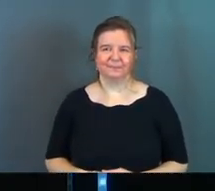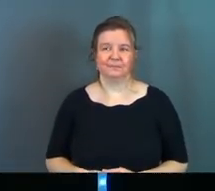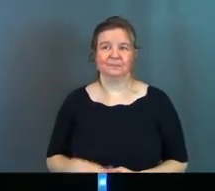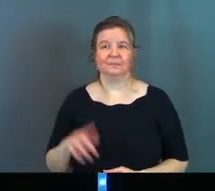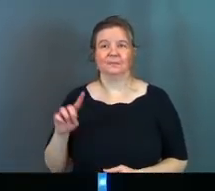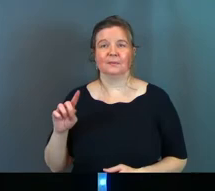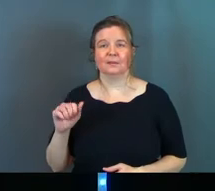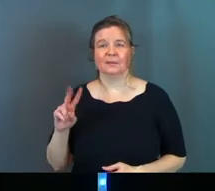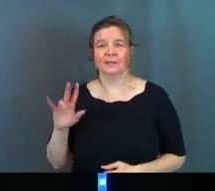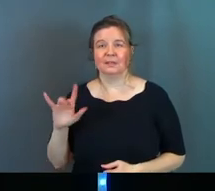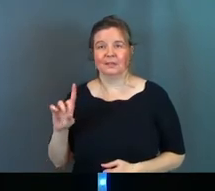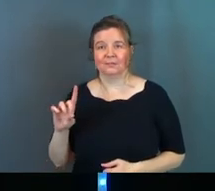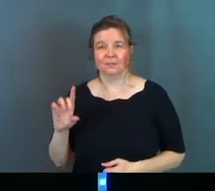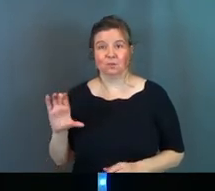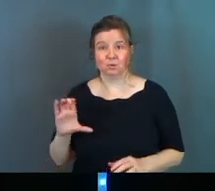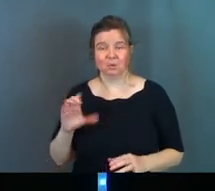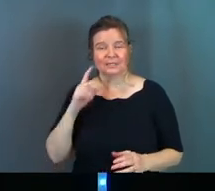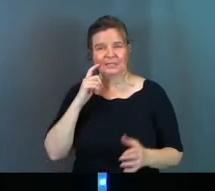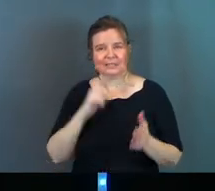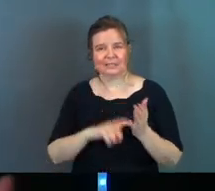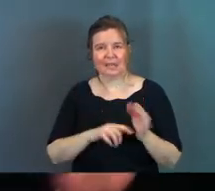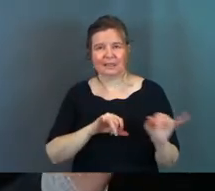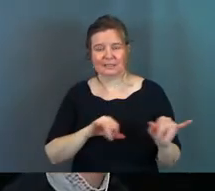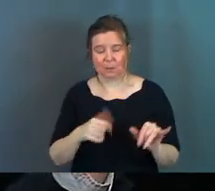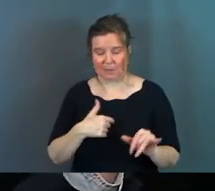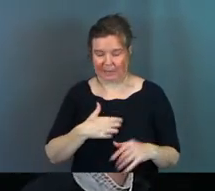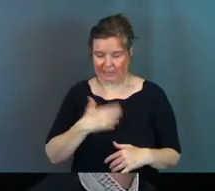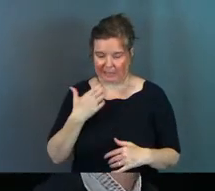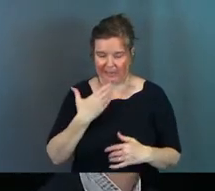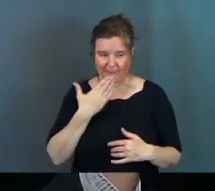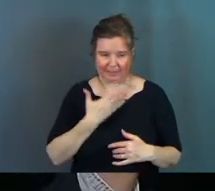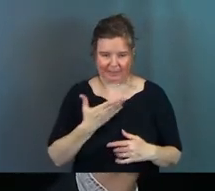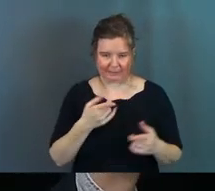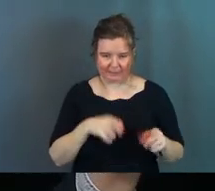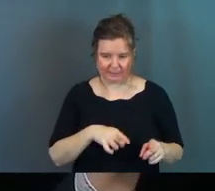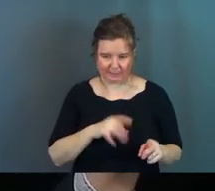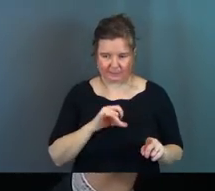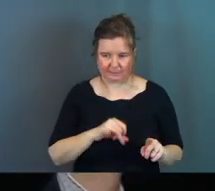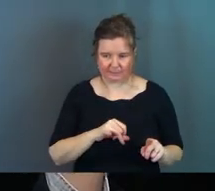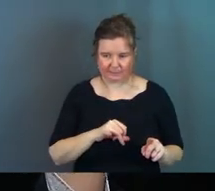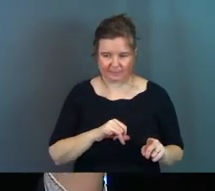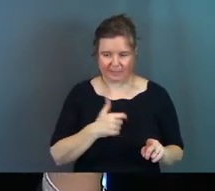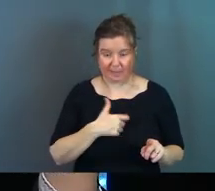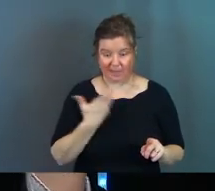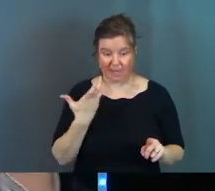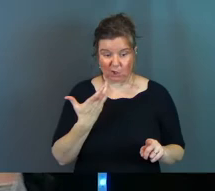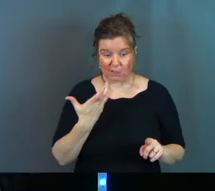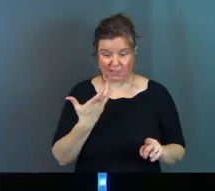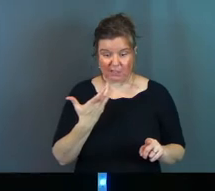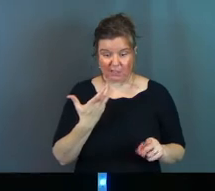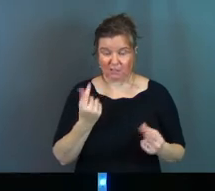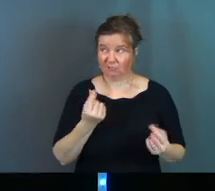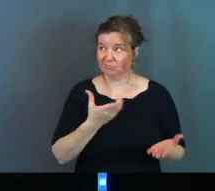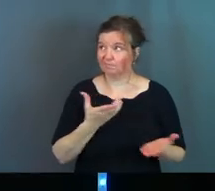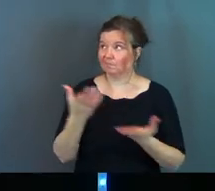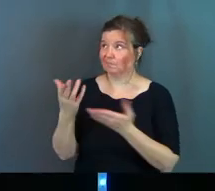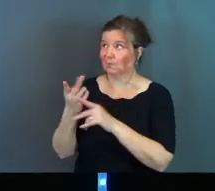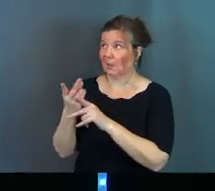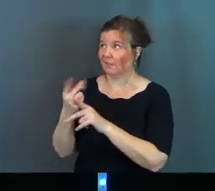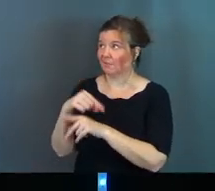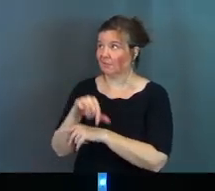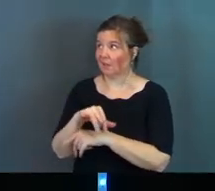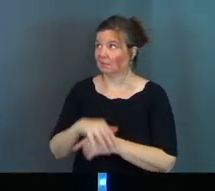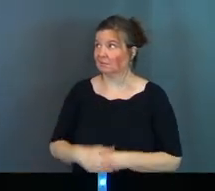What David's doing is he's acknowledging the same thing. God, when I get angry, bad things happen. God, I'm angry. God, would you take care of